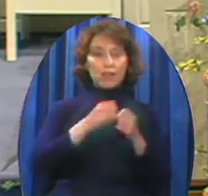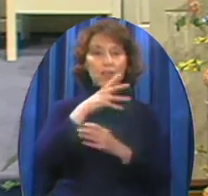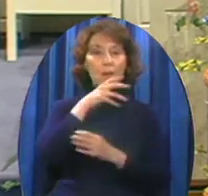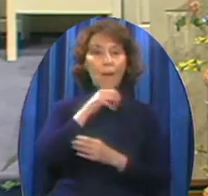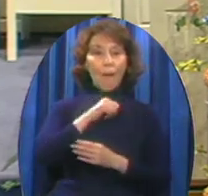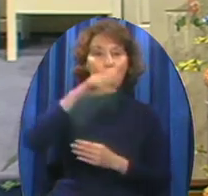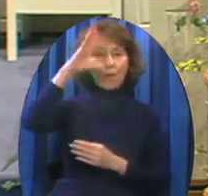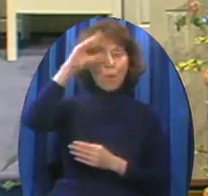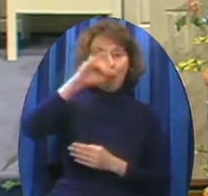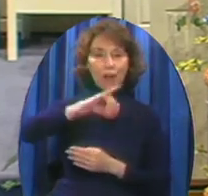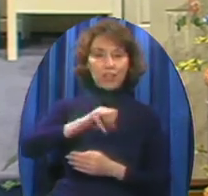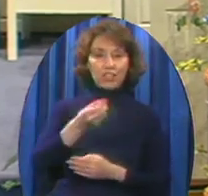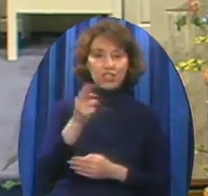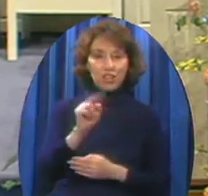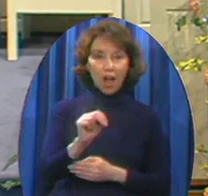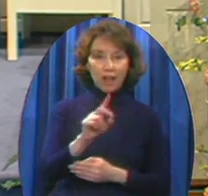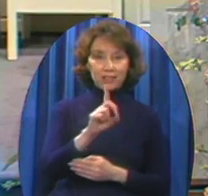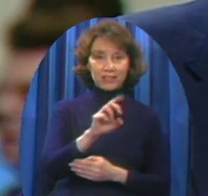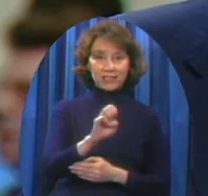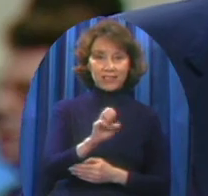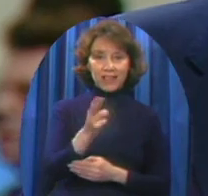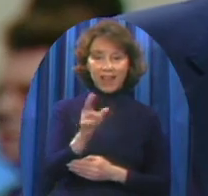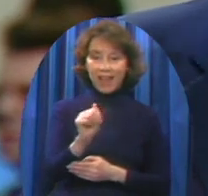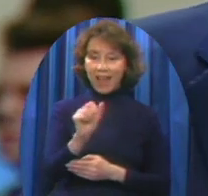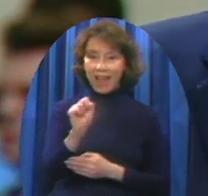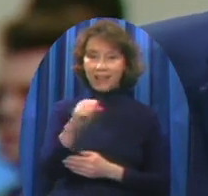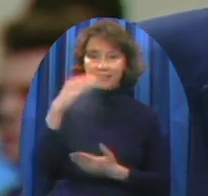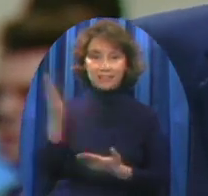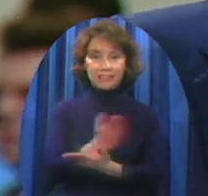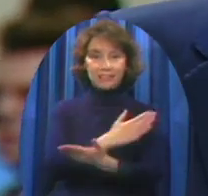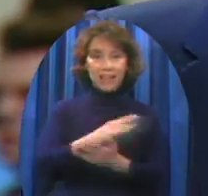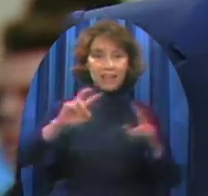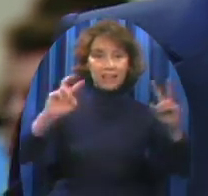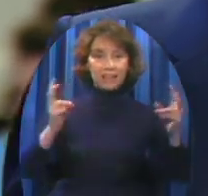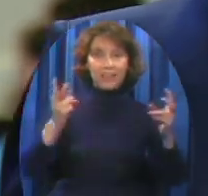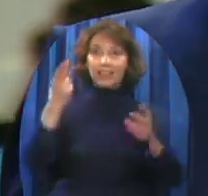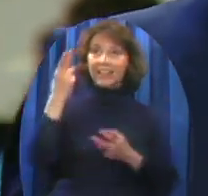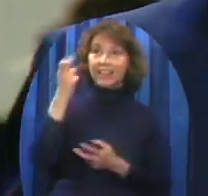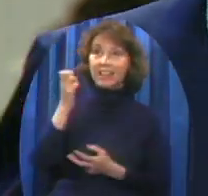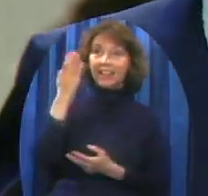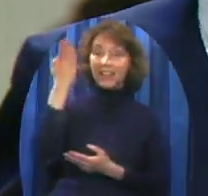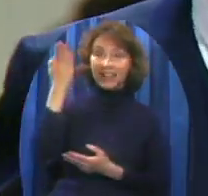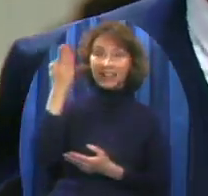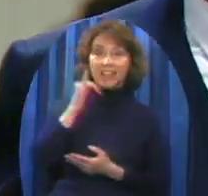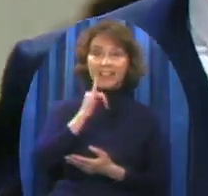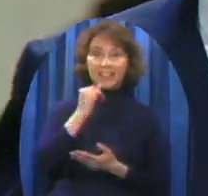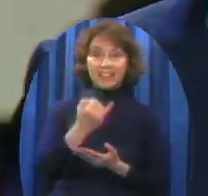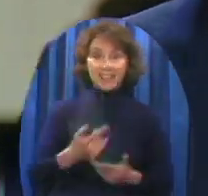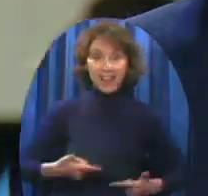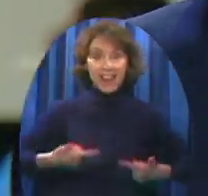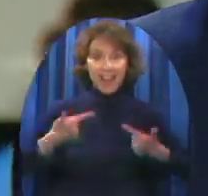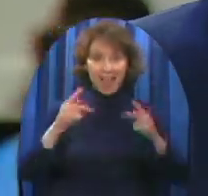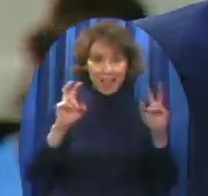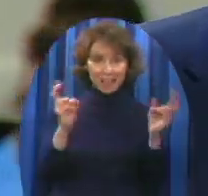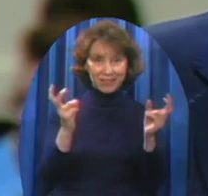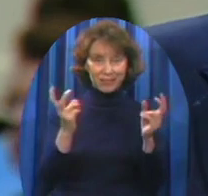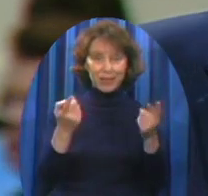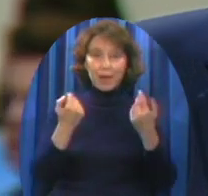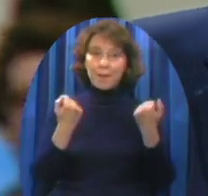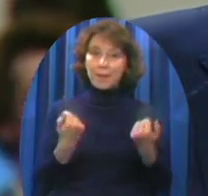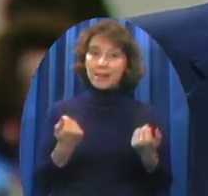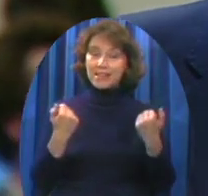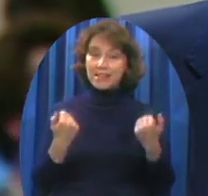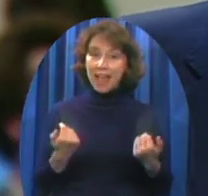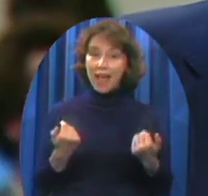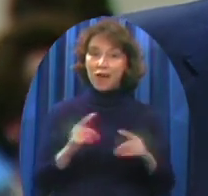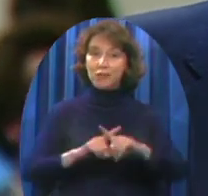sing, He's Alive. Well, we have a young man slightly older than 4, Mr. Glenn Litke, who's